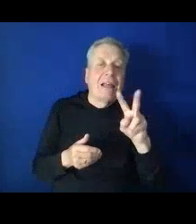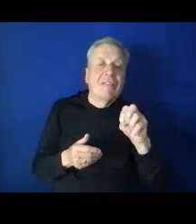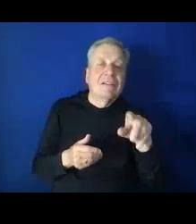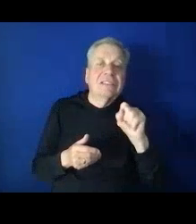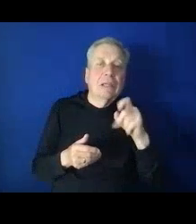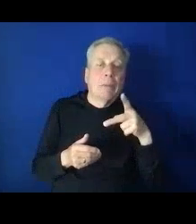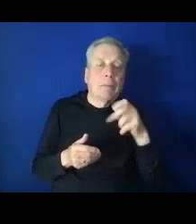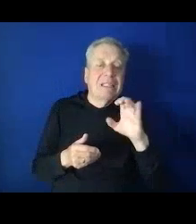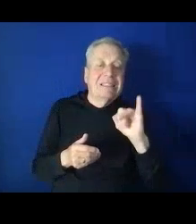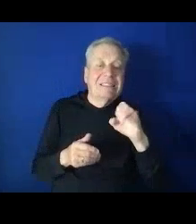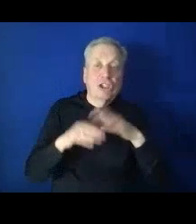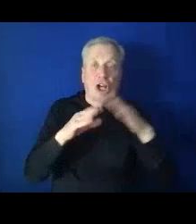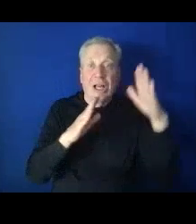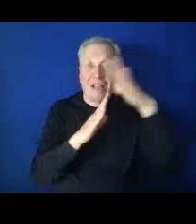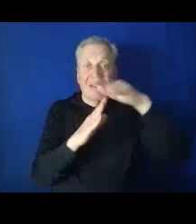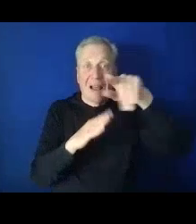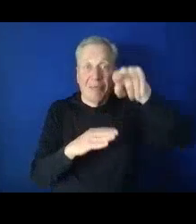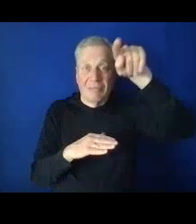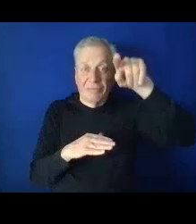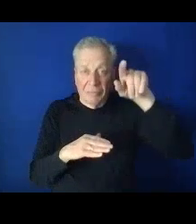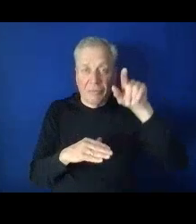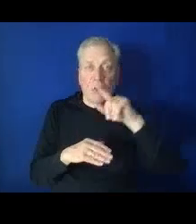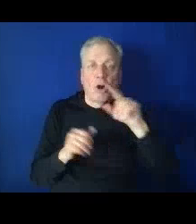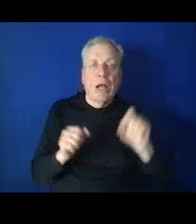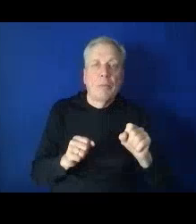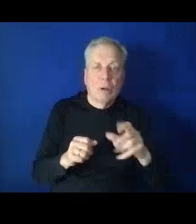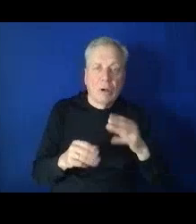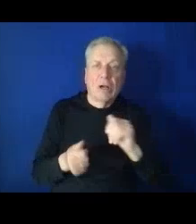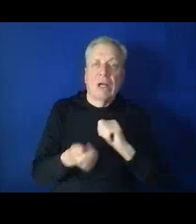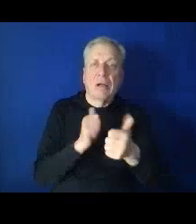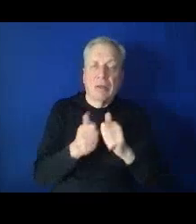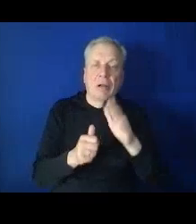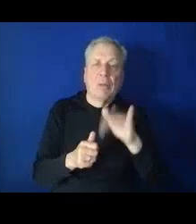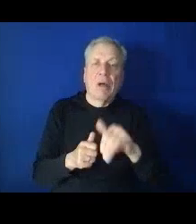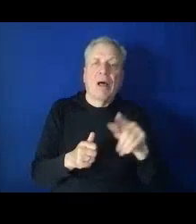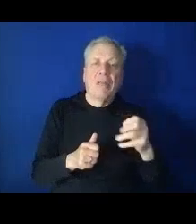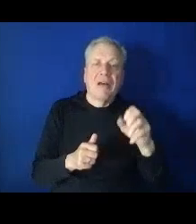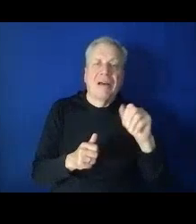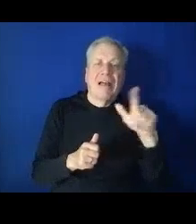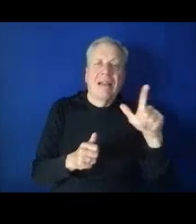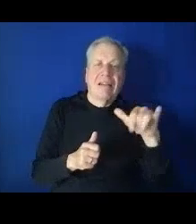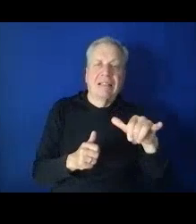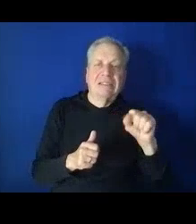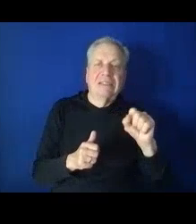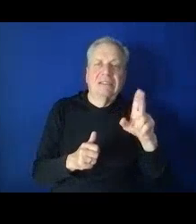the top were all outcompeted by the alyssum.